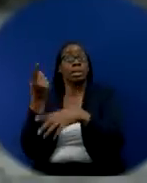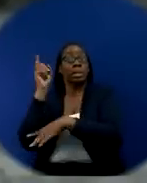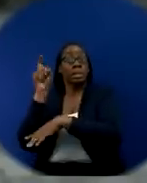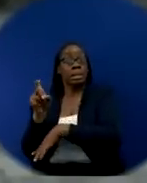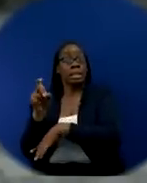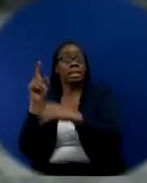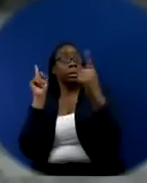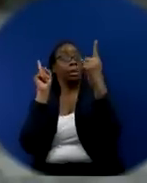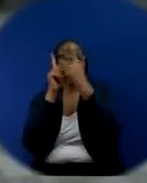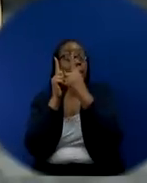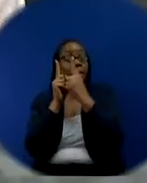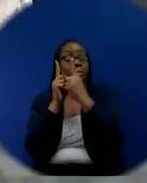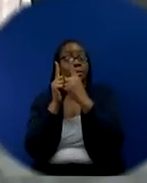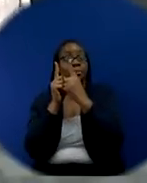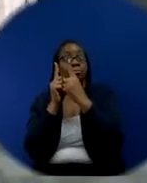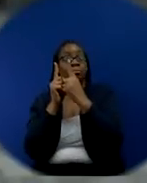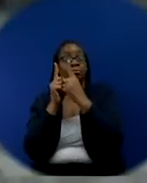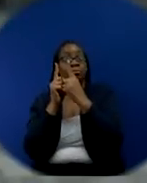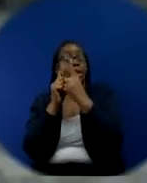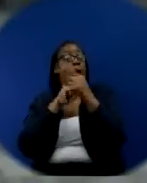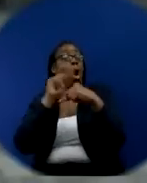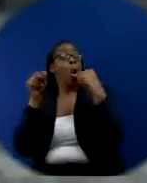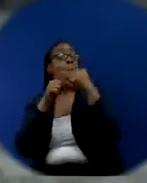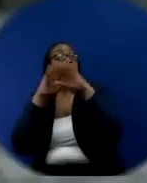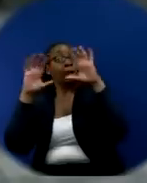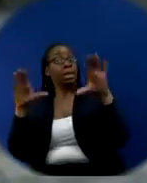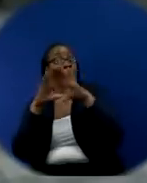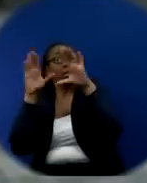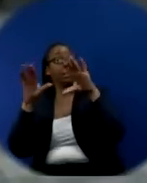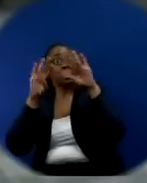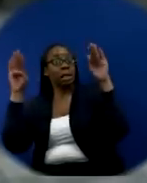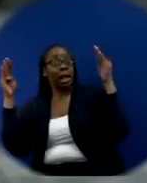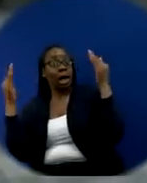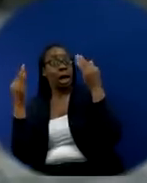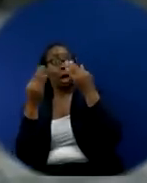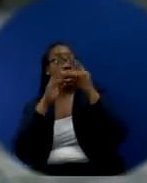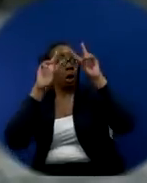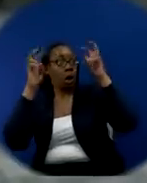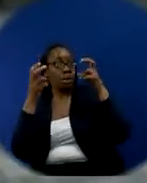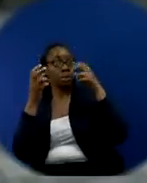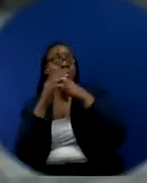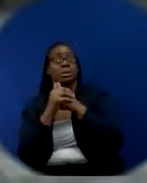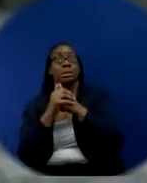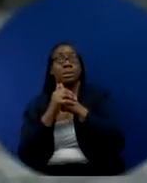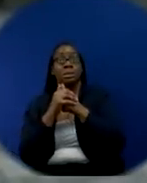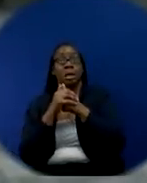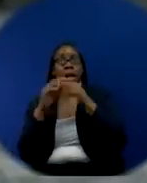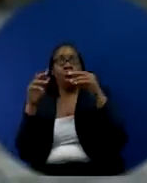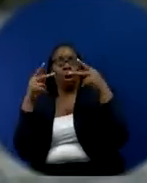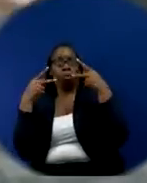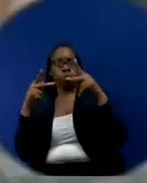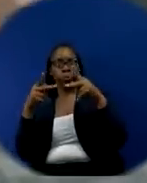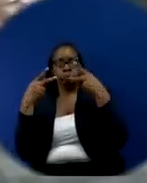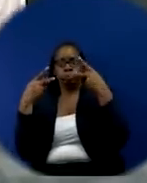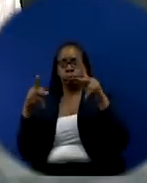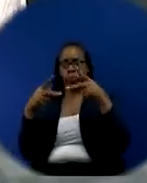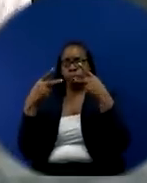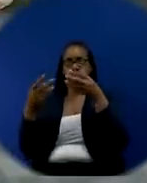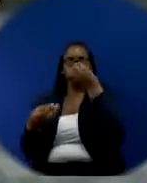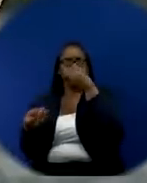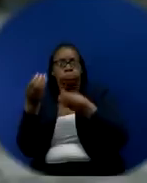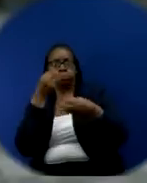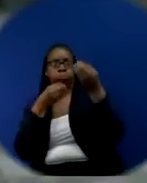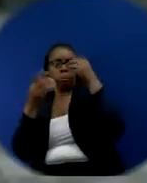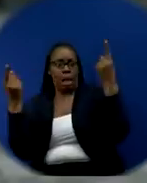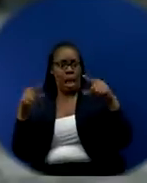met. And when he does that, he closes that little message talking about the feast that's going to happen in